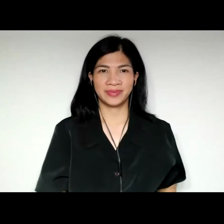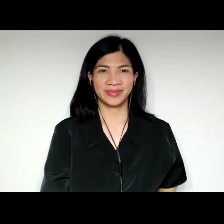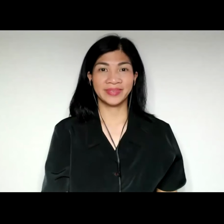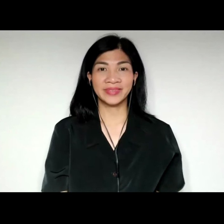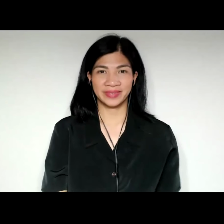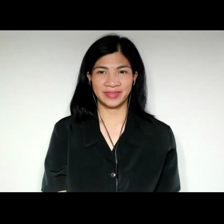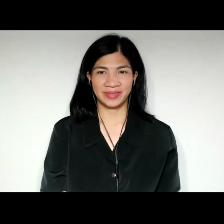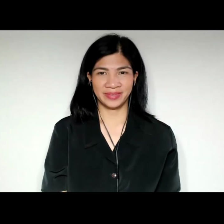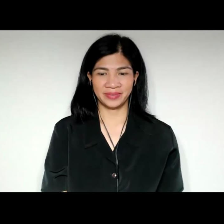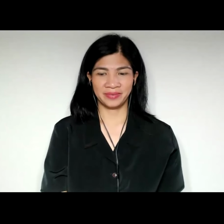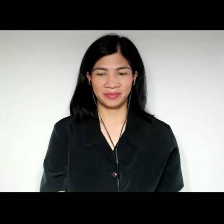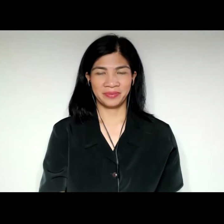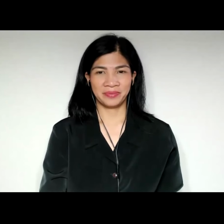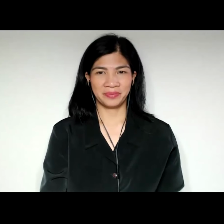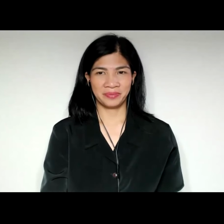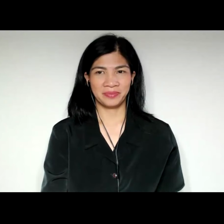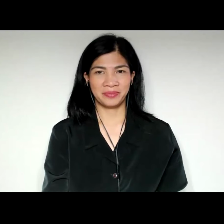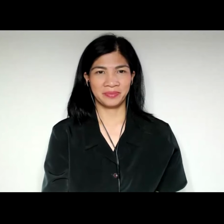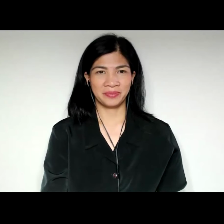audience to turn their cameras on.